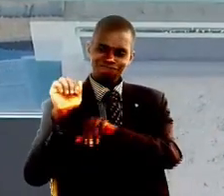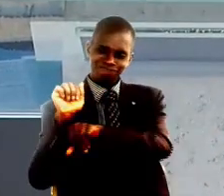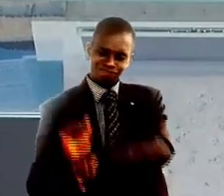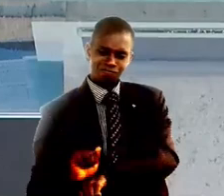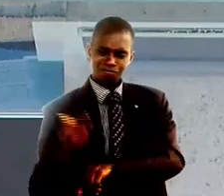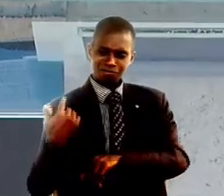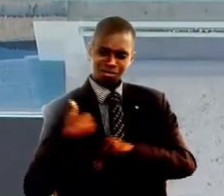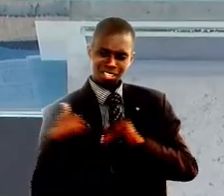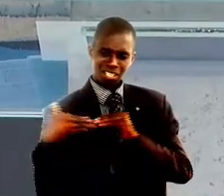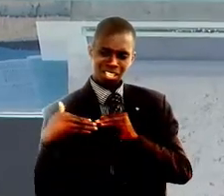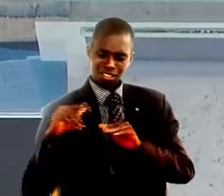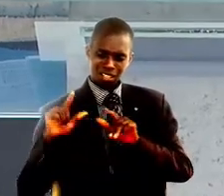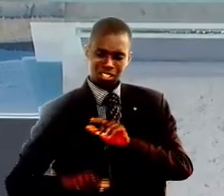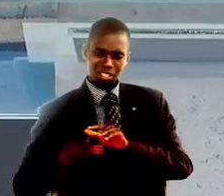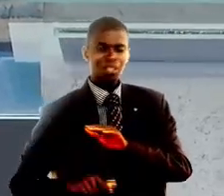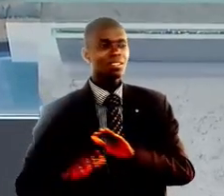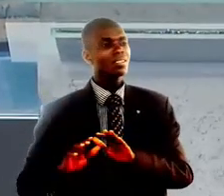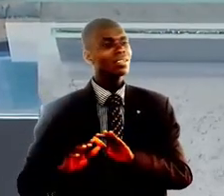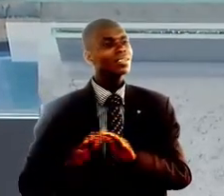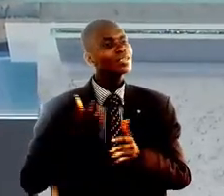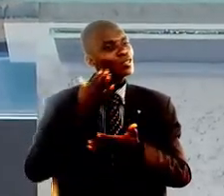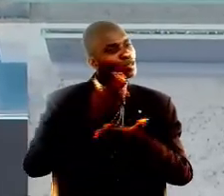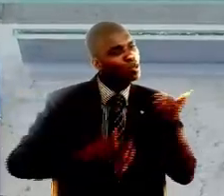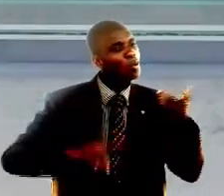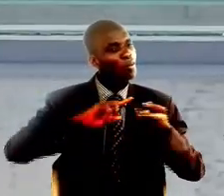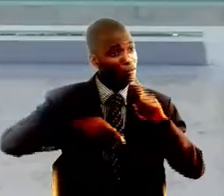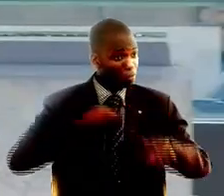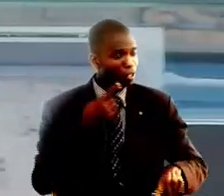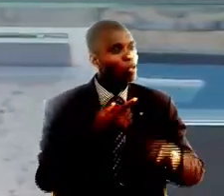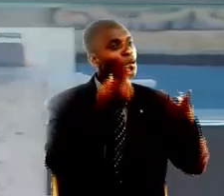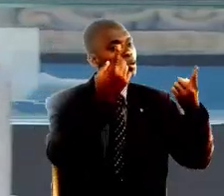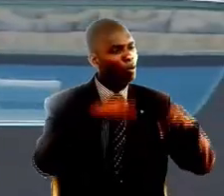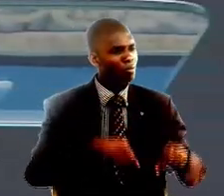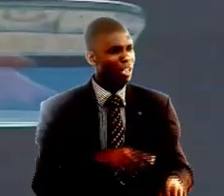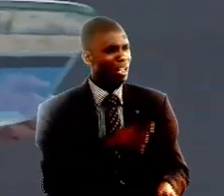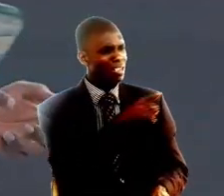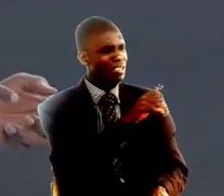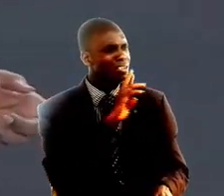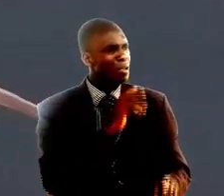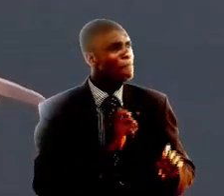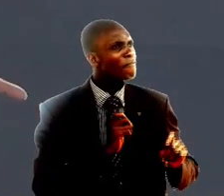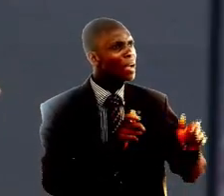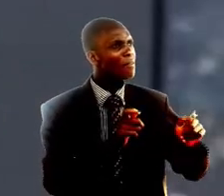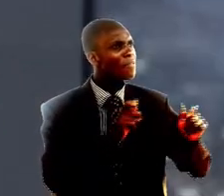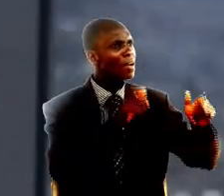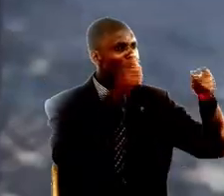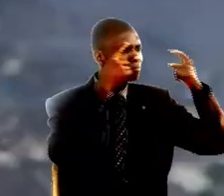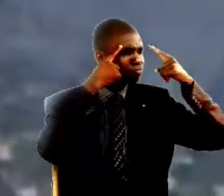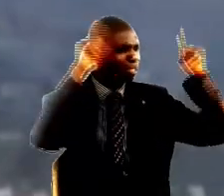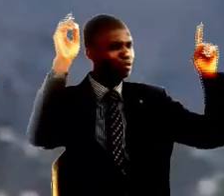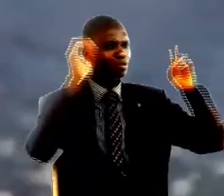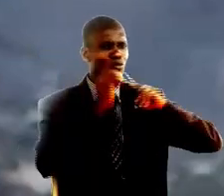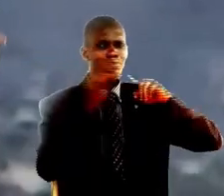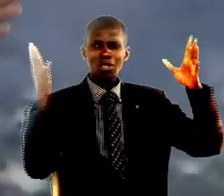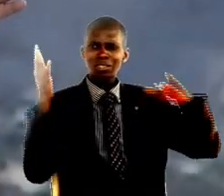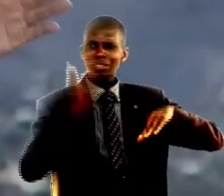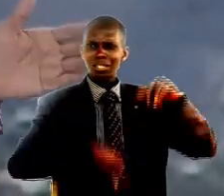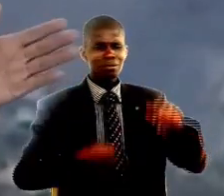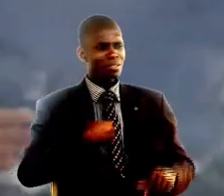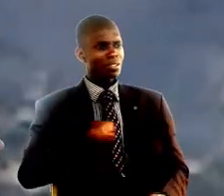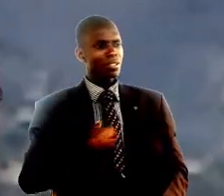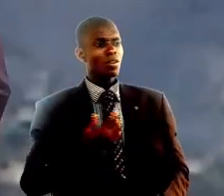Some associates come, it's running fast, too fast, rather too fast, and they come